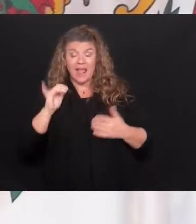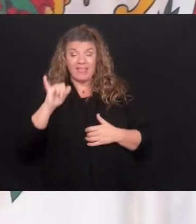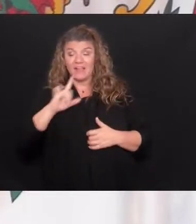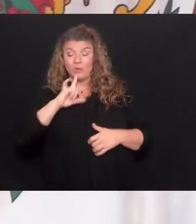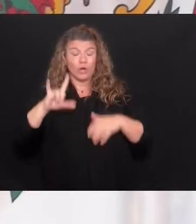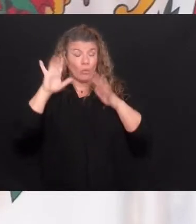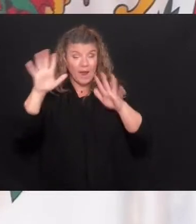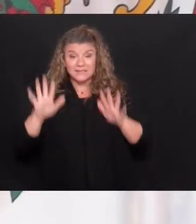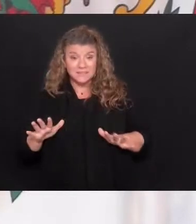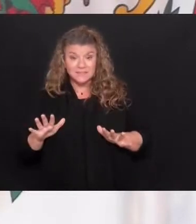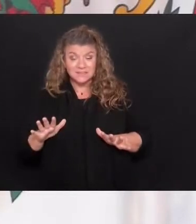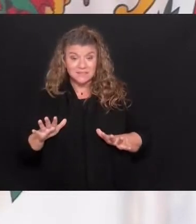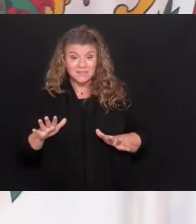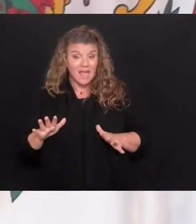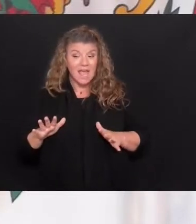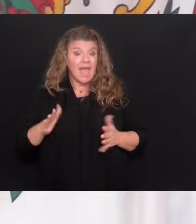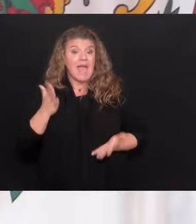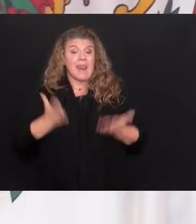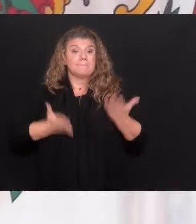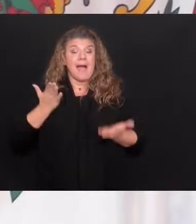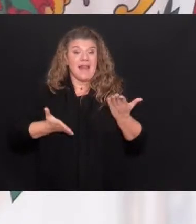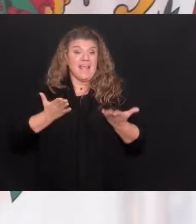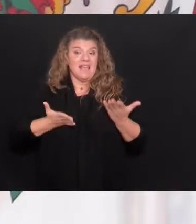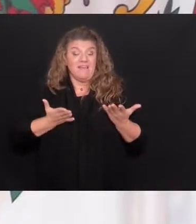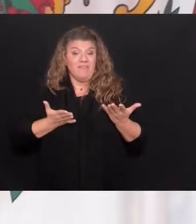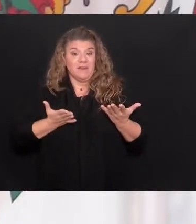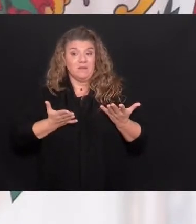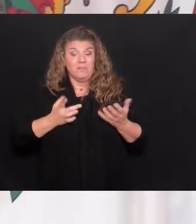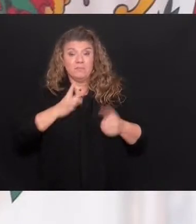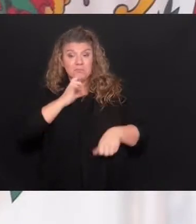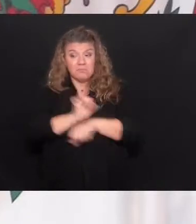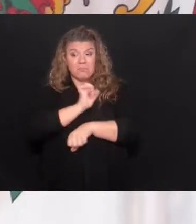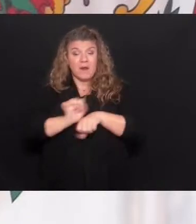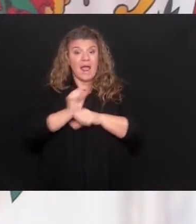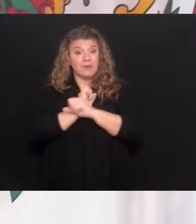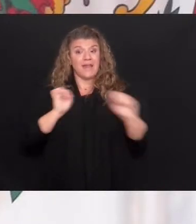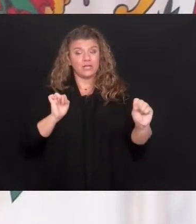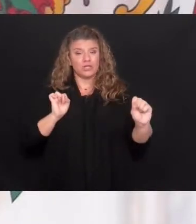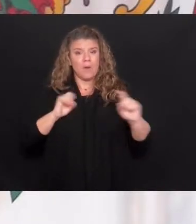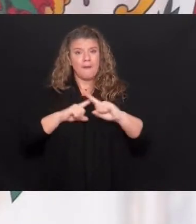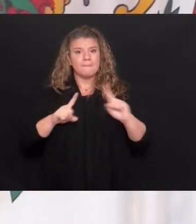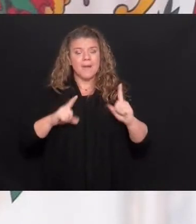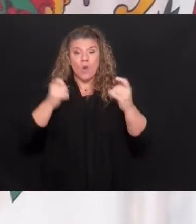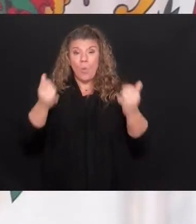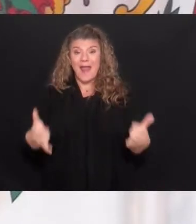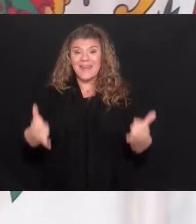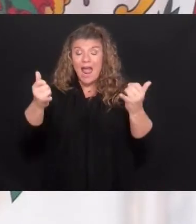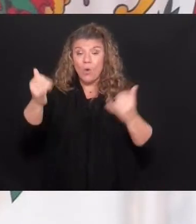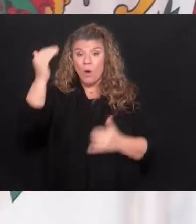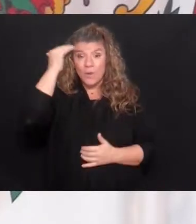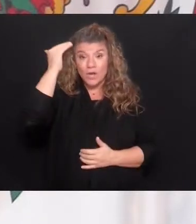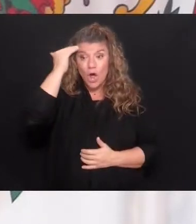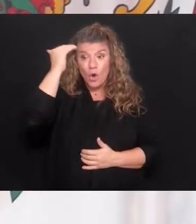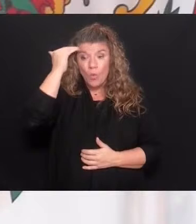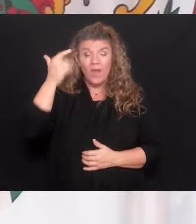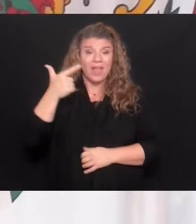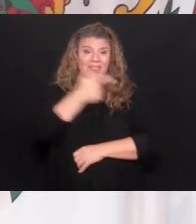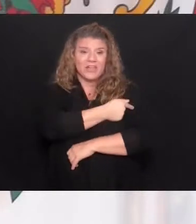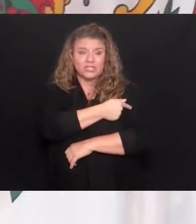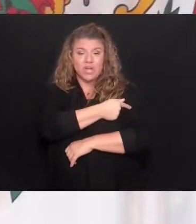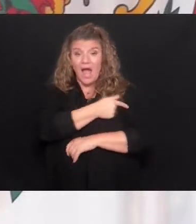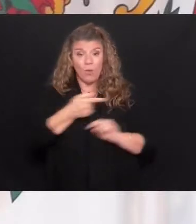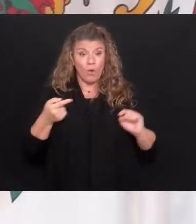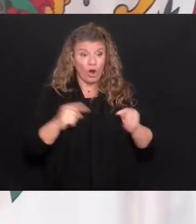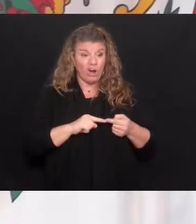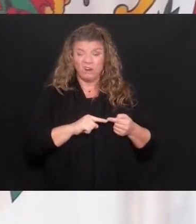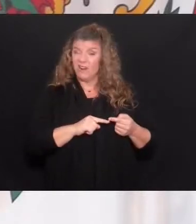great. And it may even pan out that it does protect you. But right now, for what we know, the shot won't